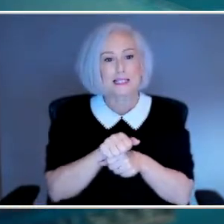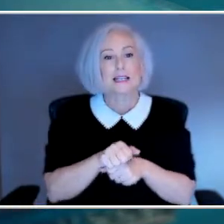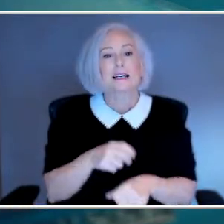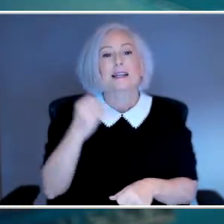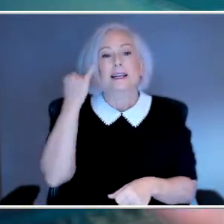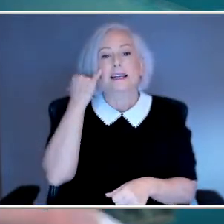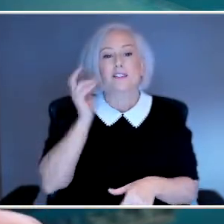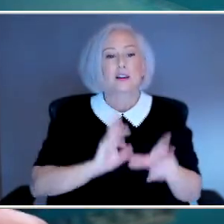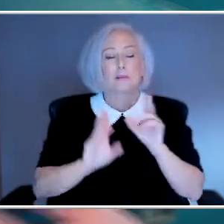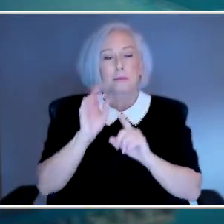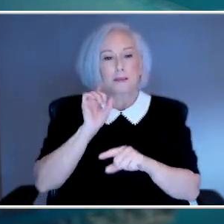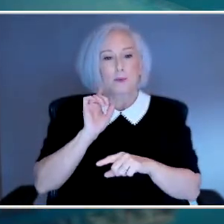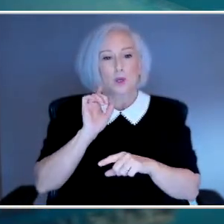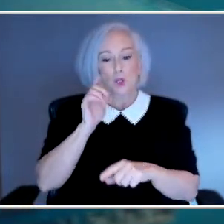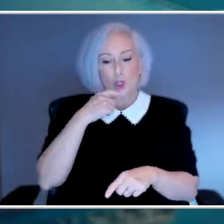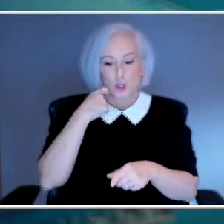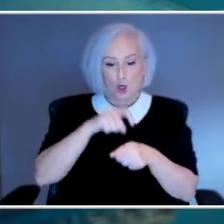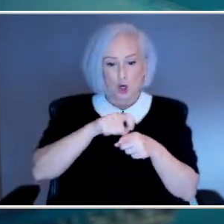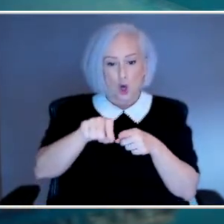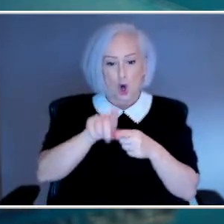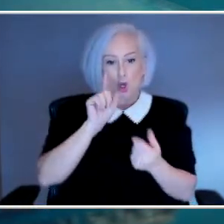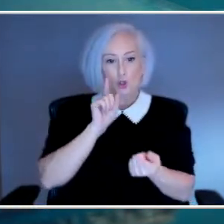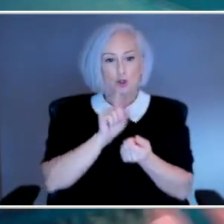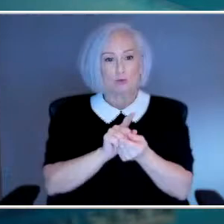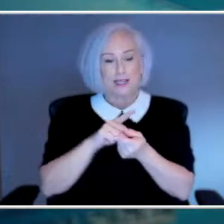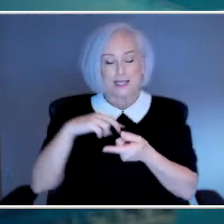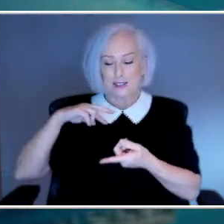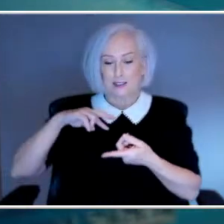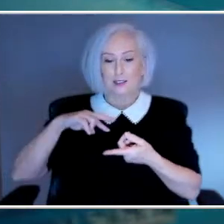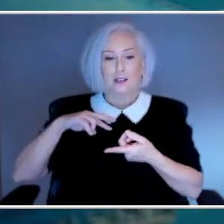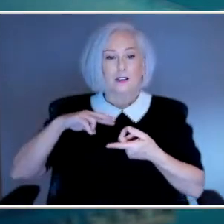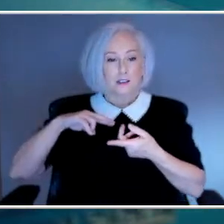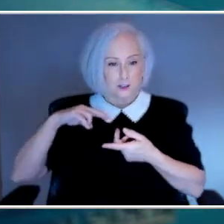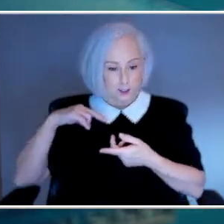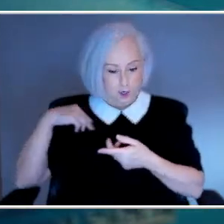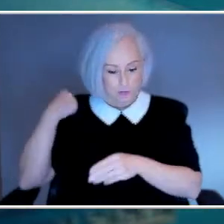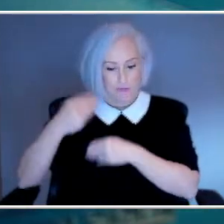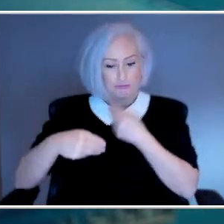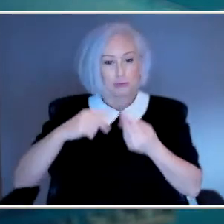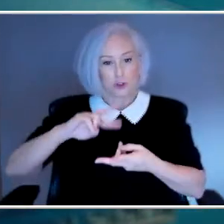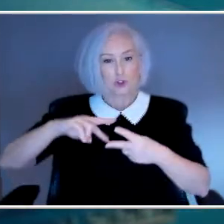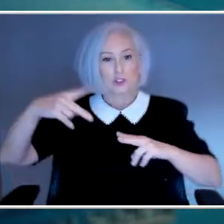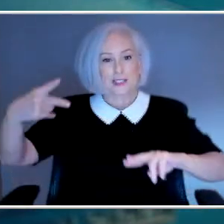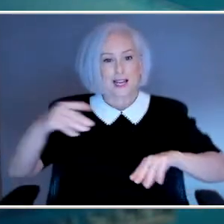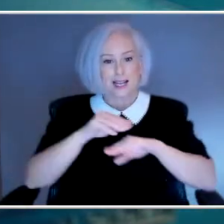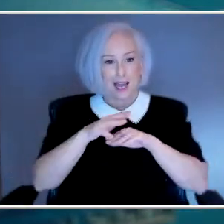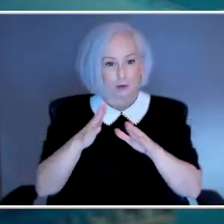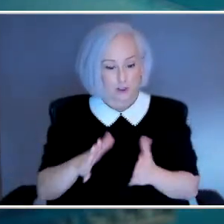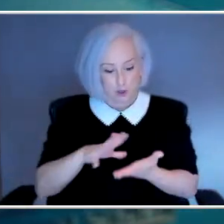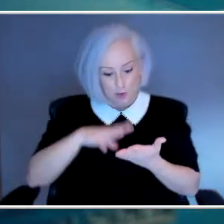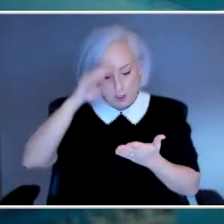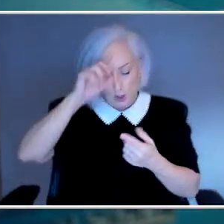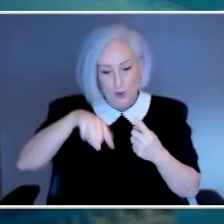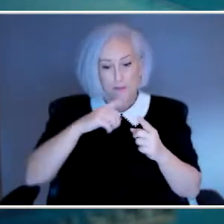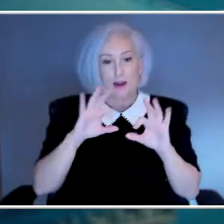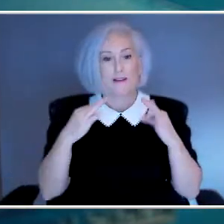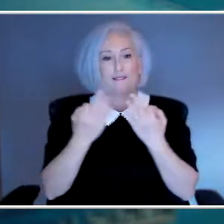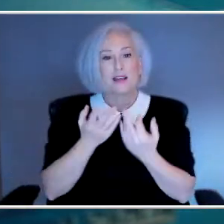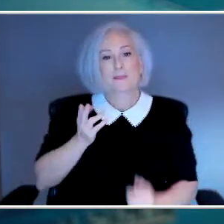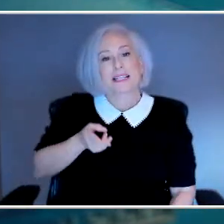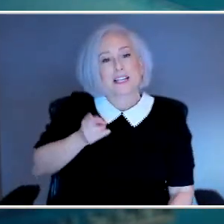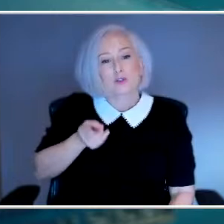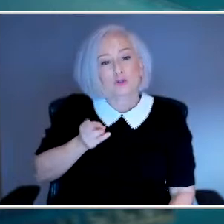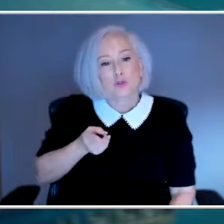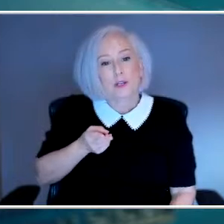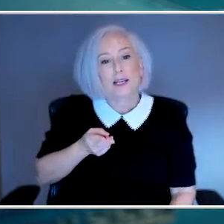genetic counselor is that, as you've experienced, a genetic counselor will learn about your family history. They'll give you some recommendations about what you should